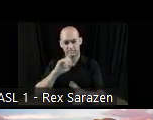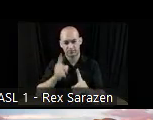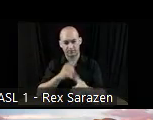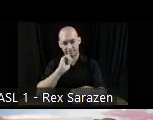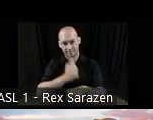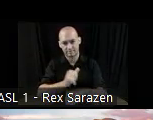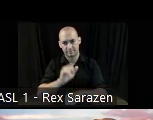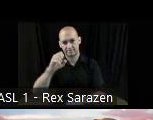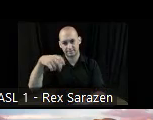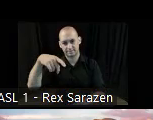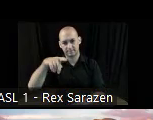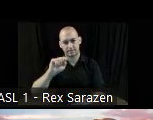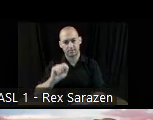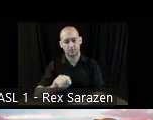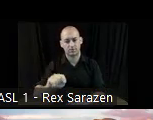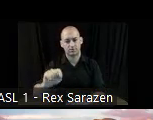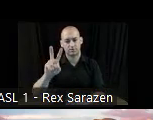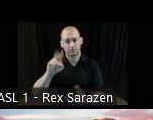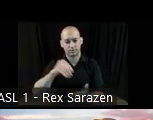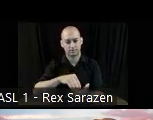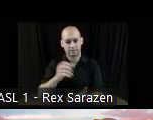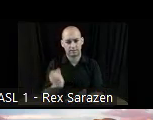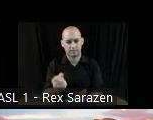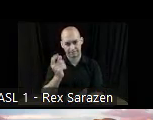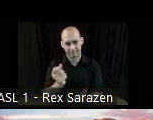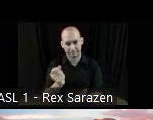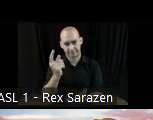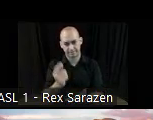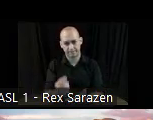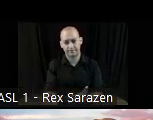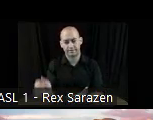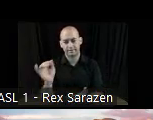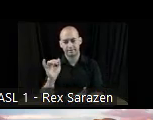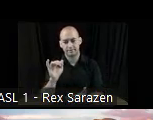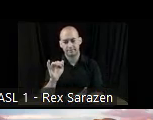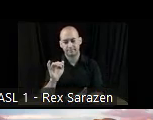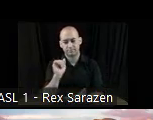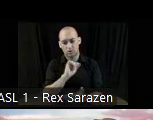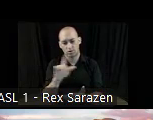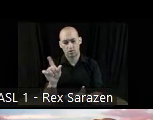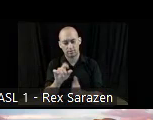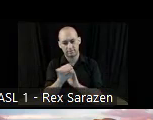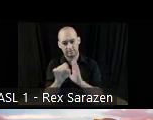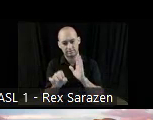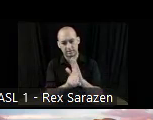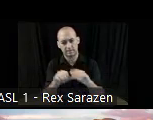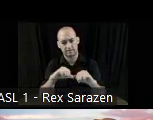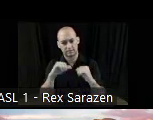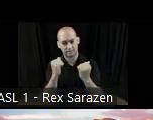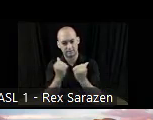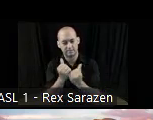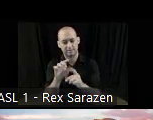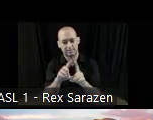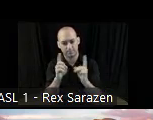September in 2011. All states, state agencies, and